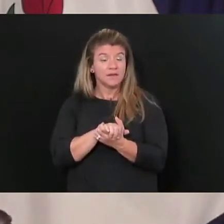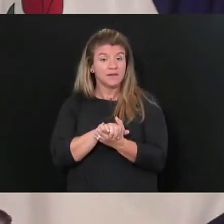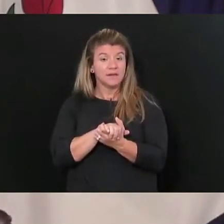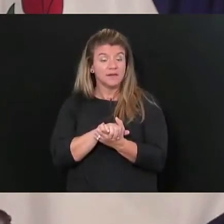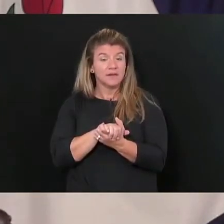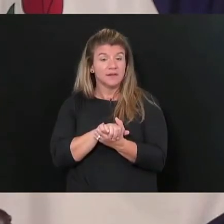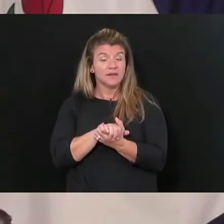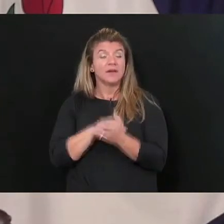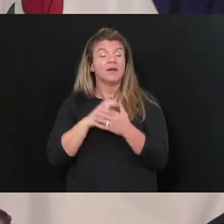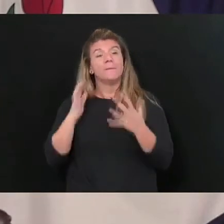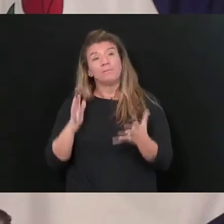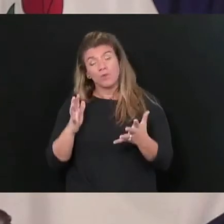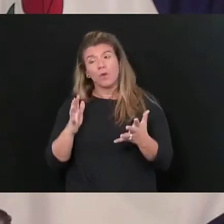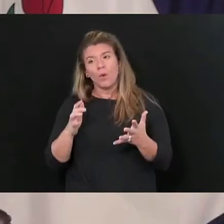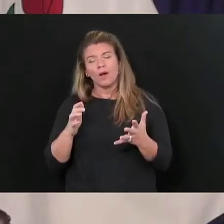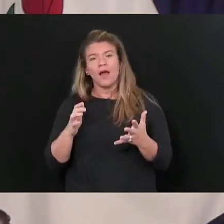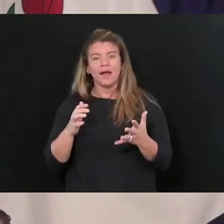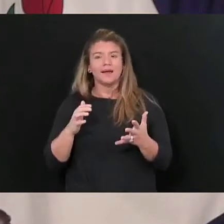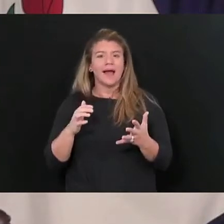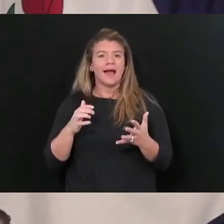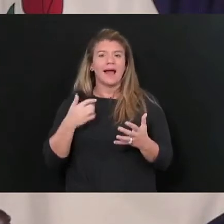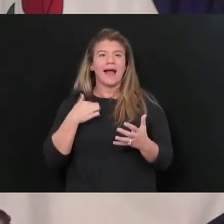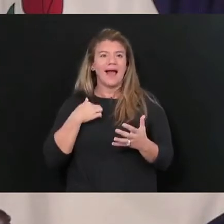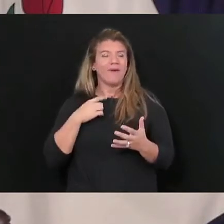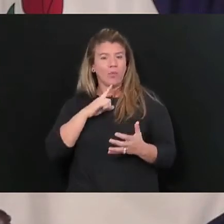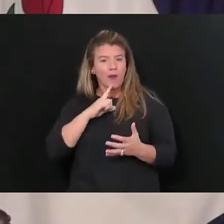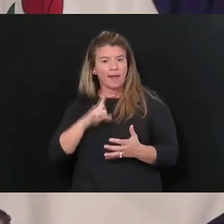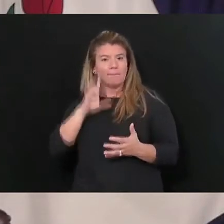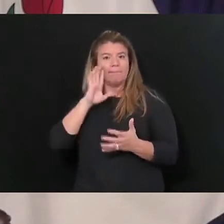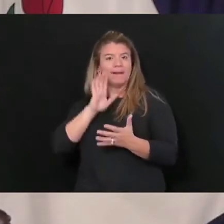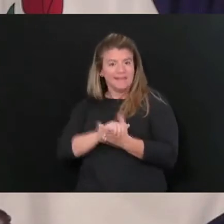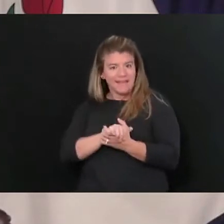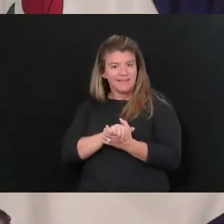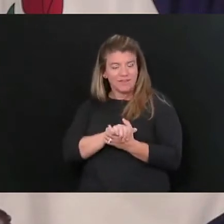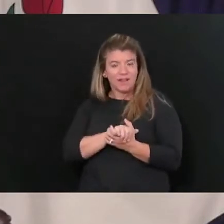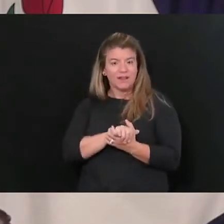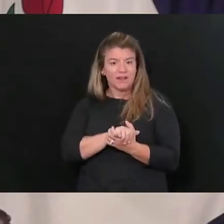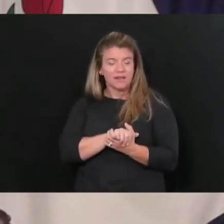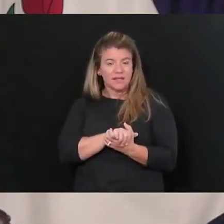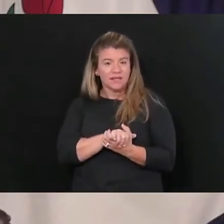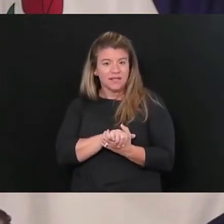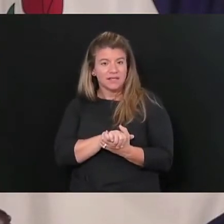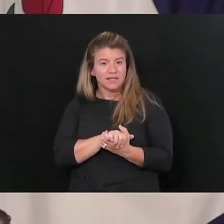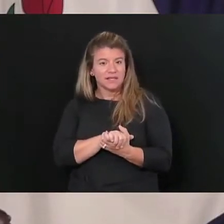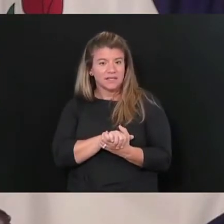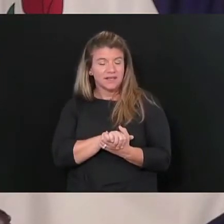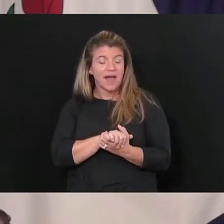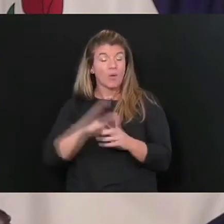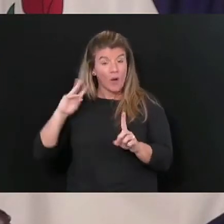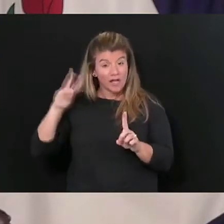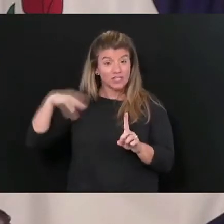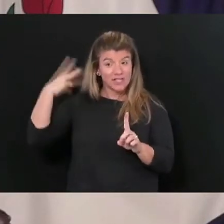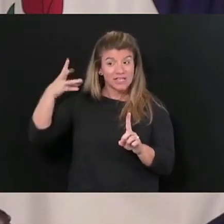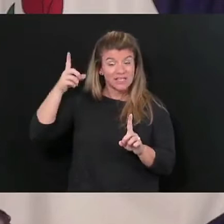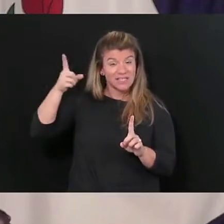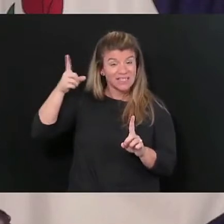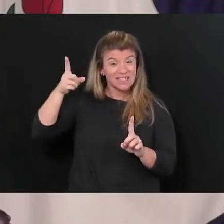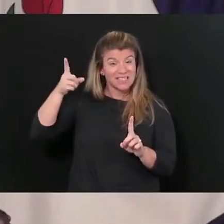I have become to believe that just maybe, in Washington